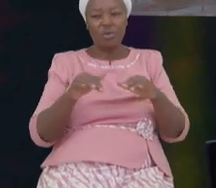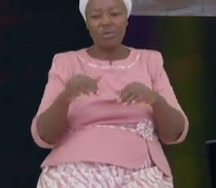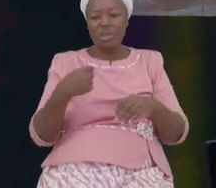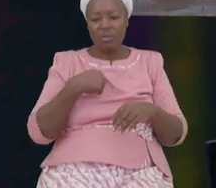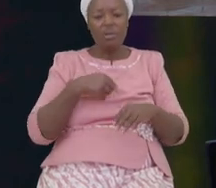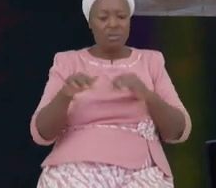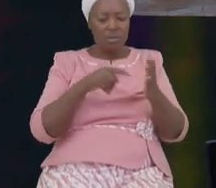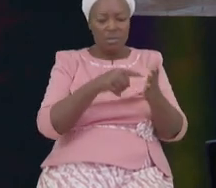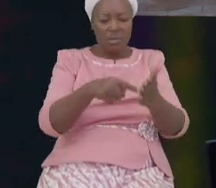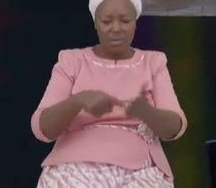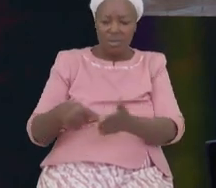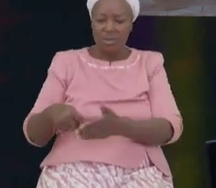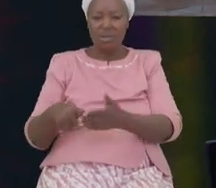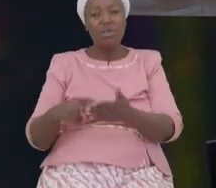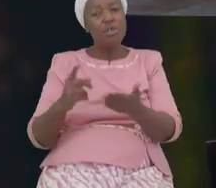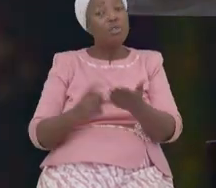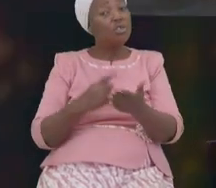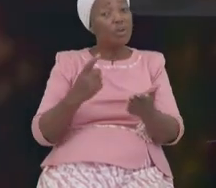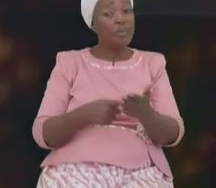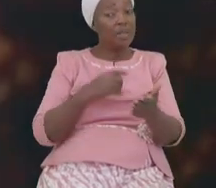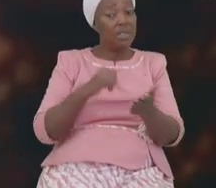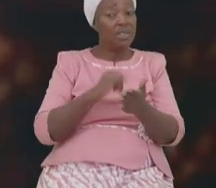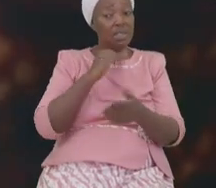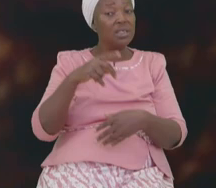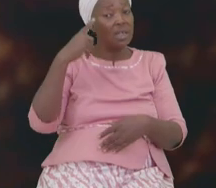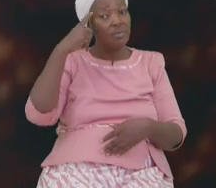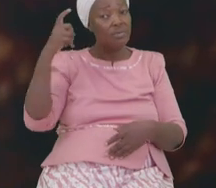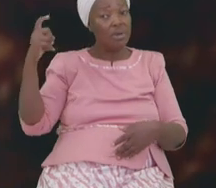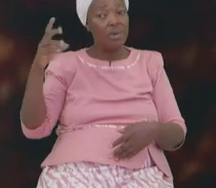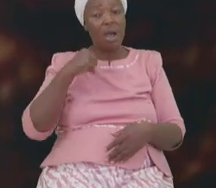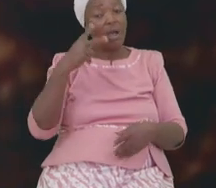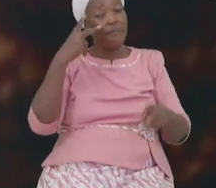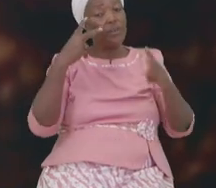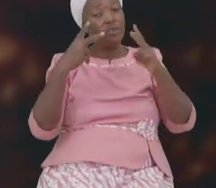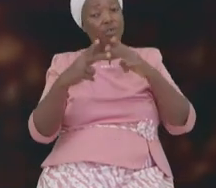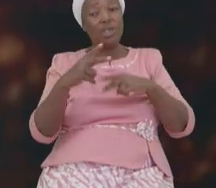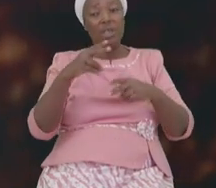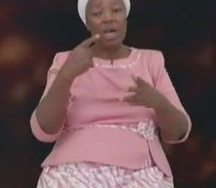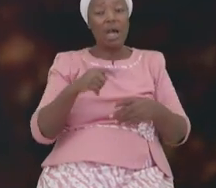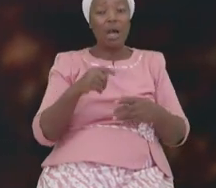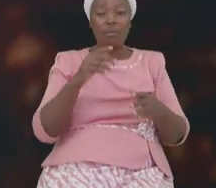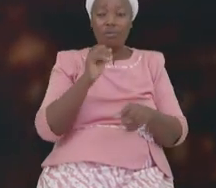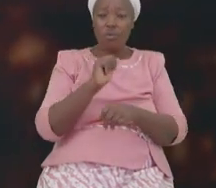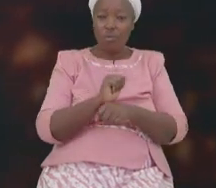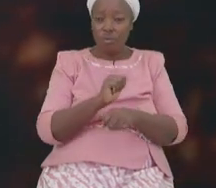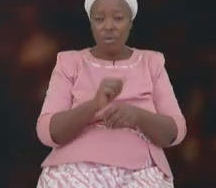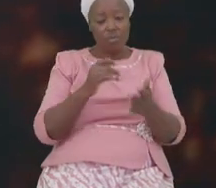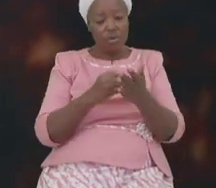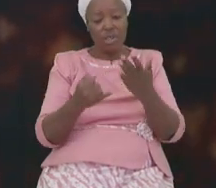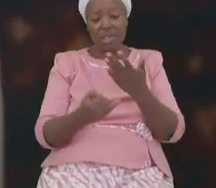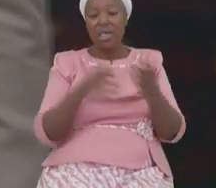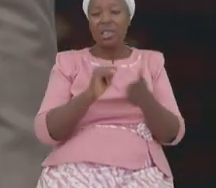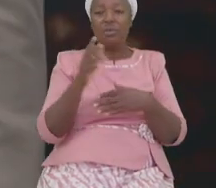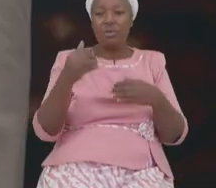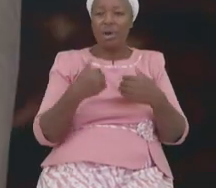I'll do this. Sometimes it's a dream, a vision, a project you had had from